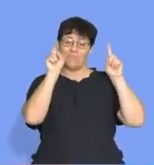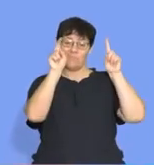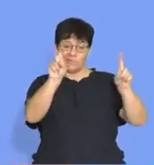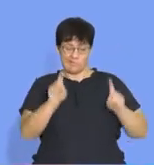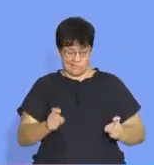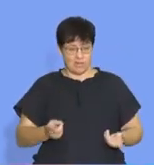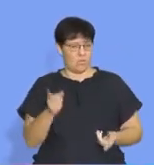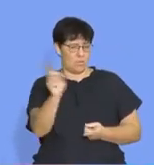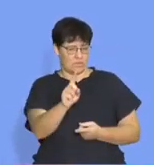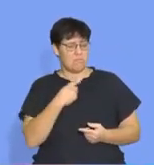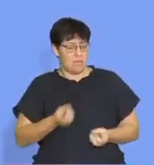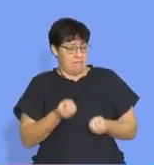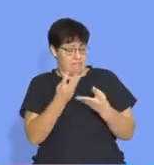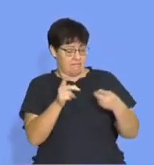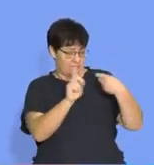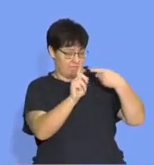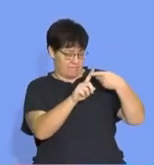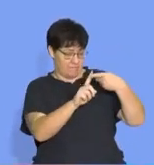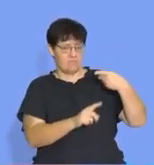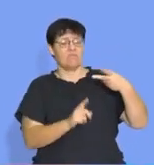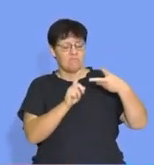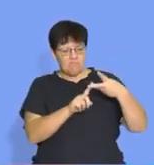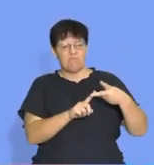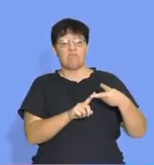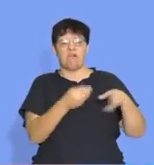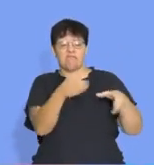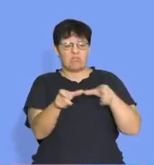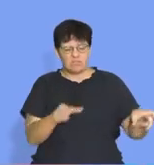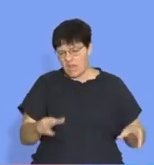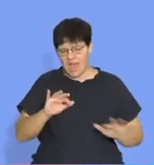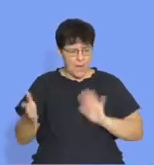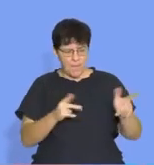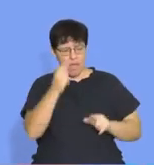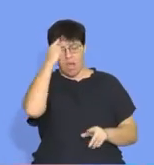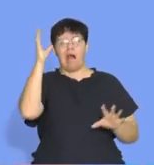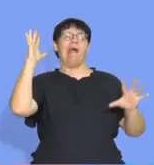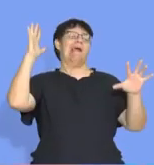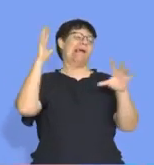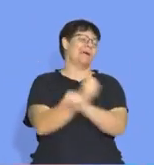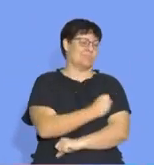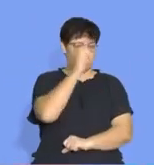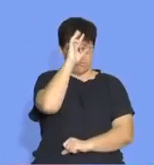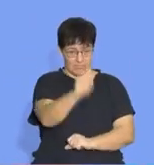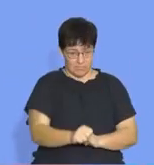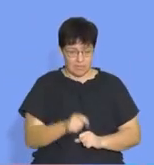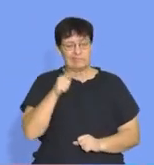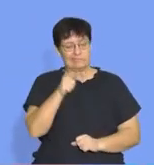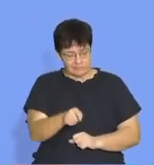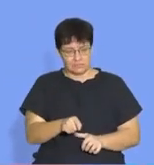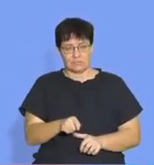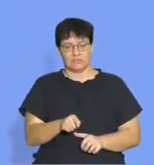one principle and then tell you about factorization just so that we can refresh our memory as to how do you